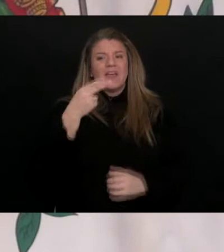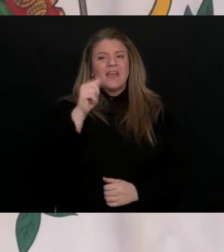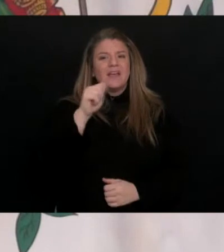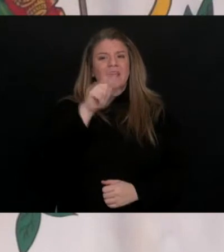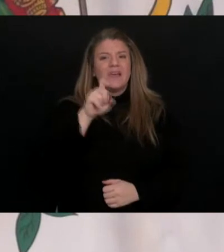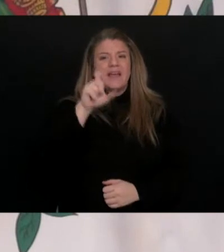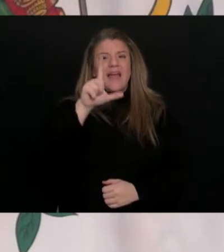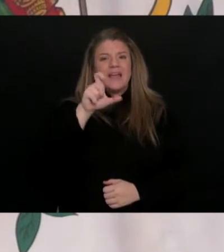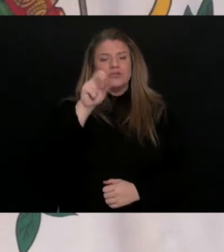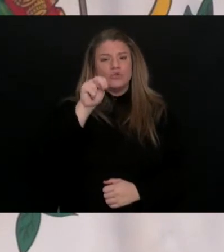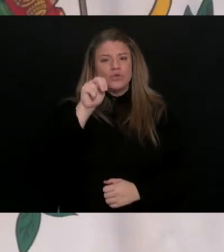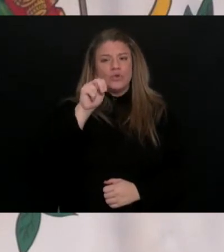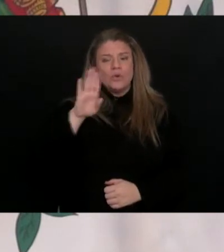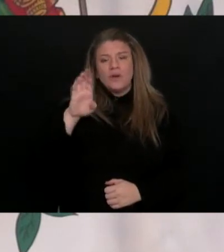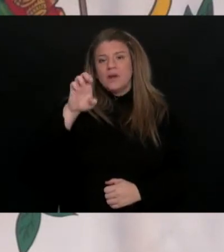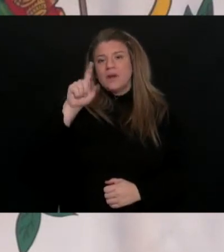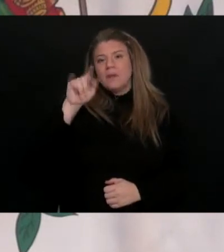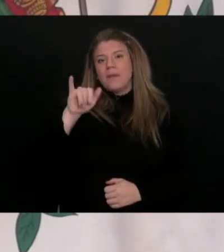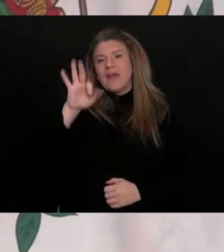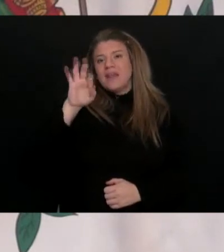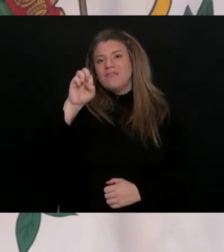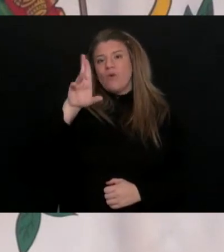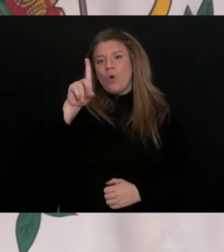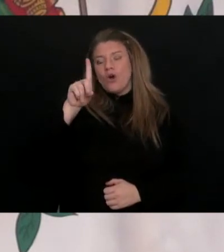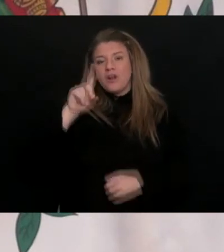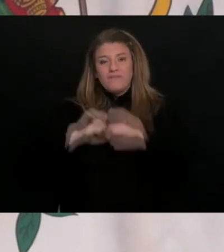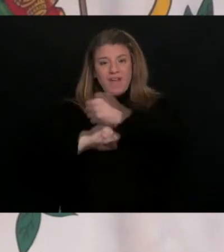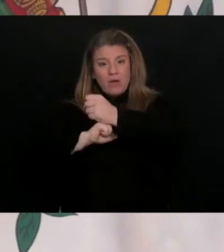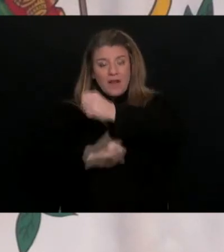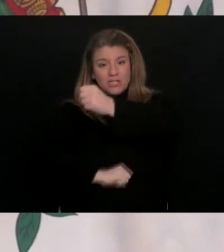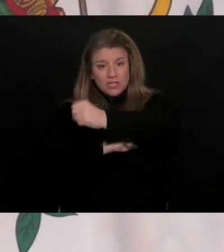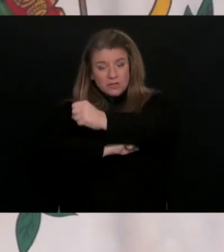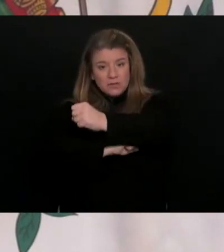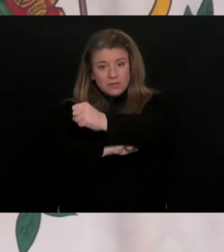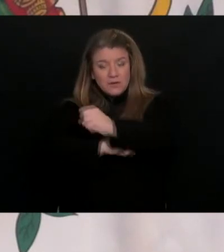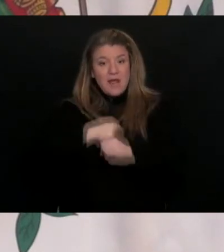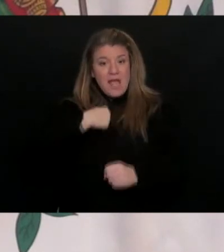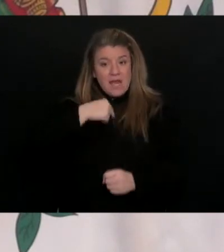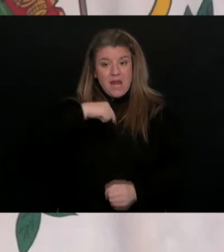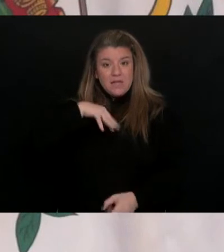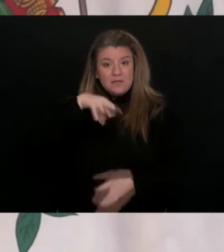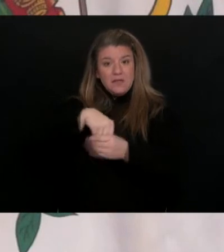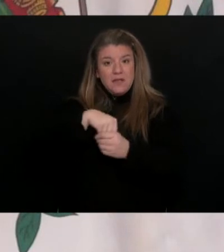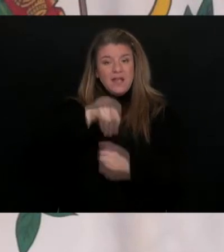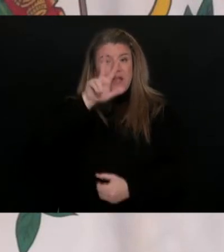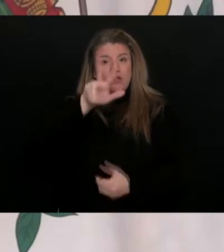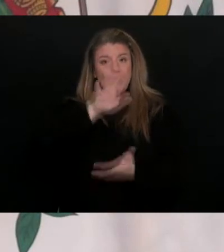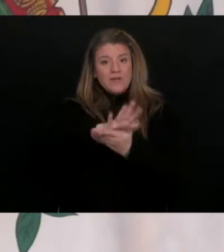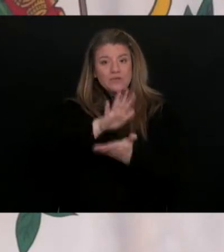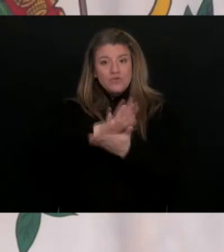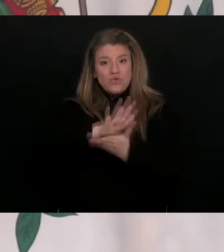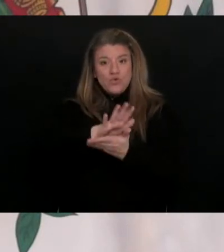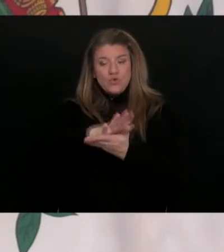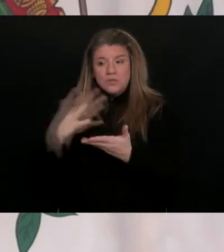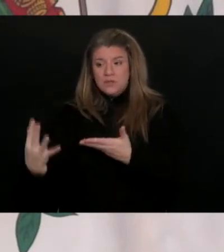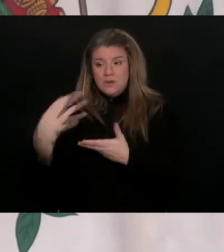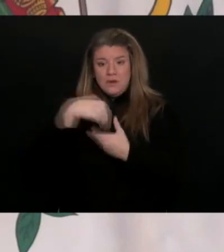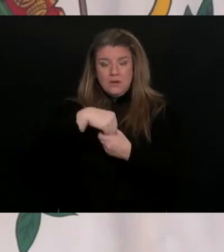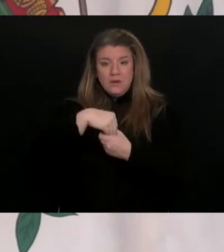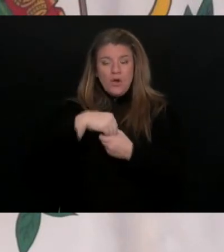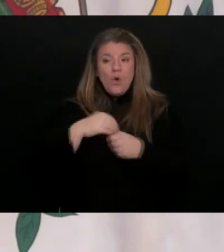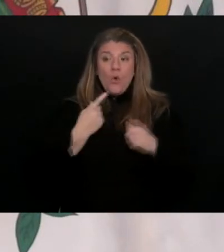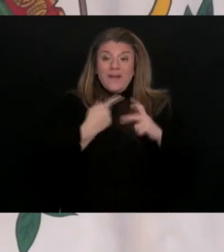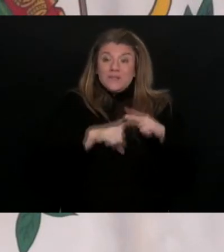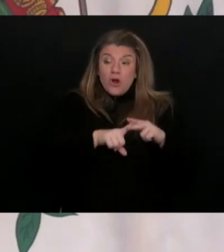Hazelton Betty Ford Foundation, and with us in 3 schools in our state right now. We started out in the 3